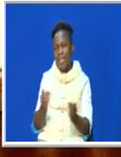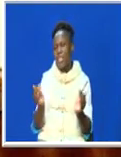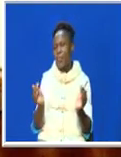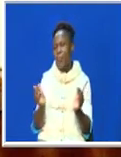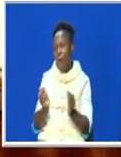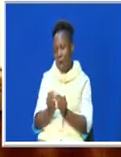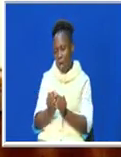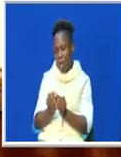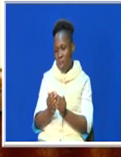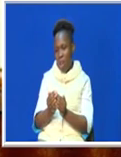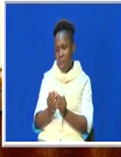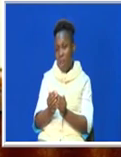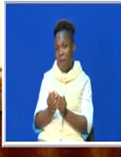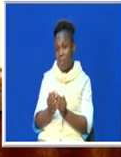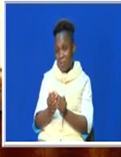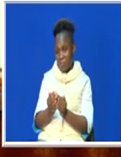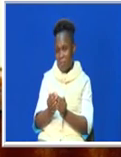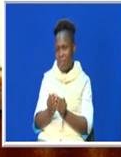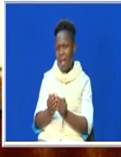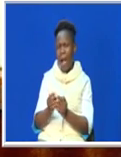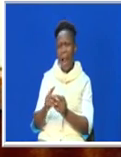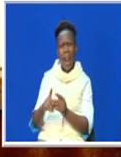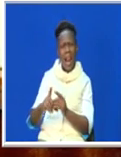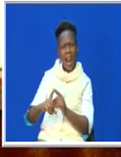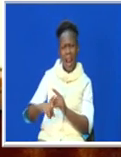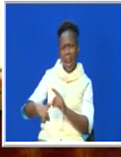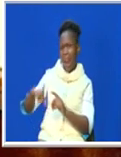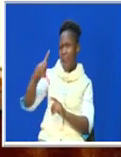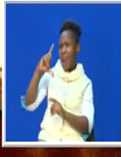smallest. And which is the largest?